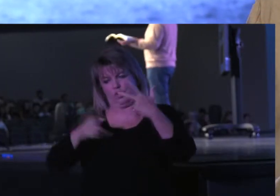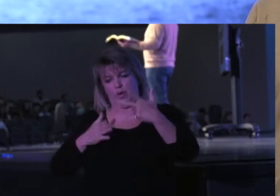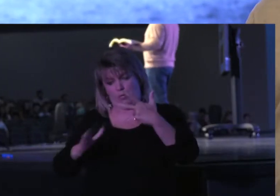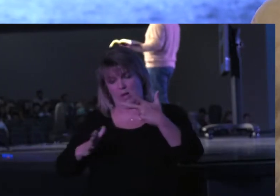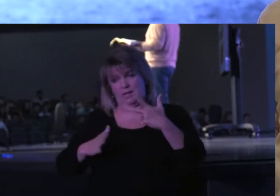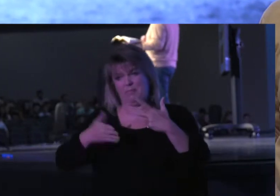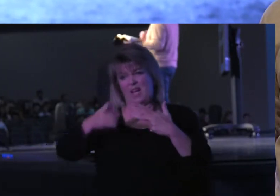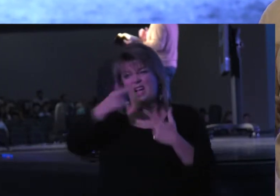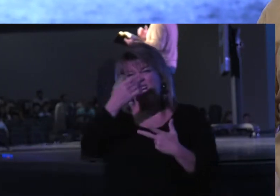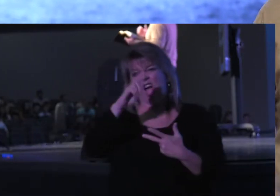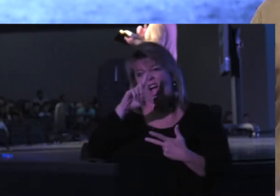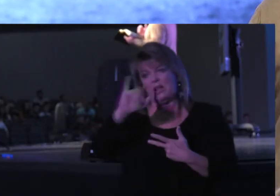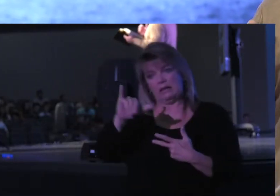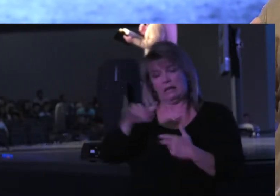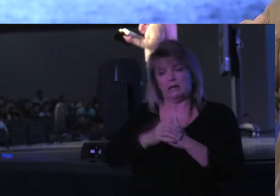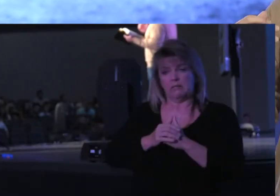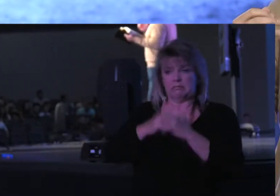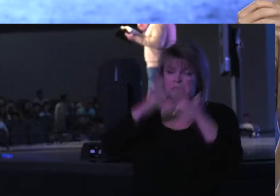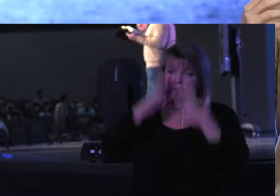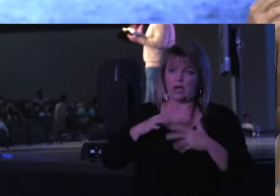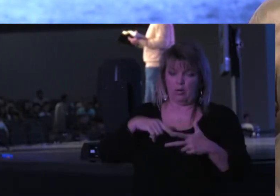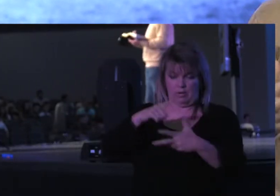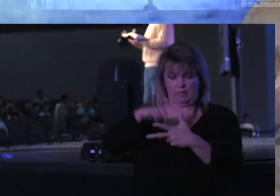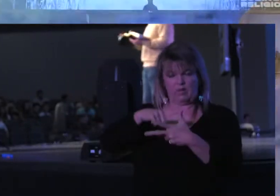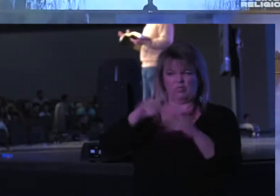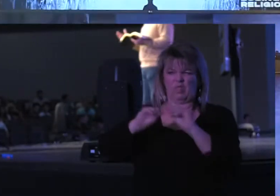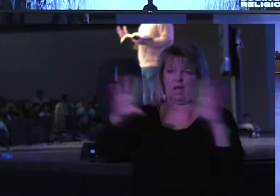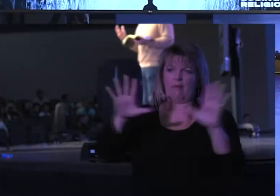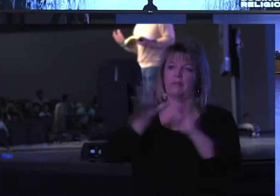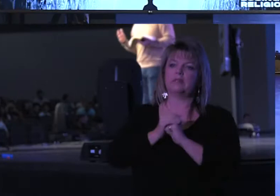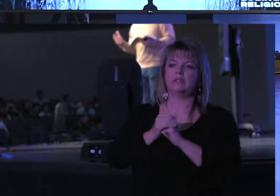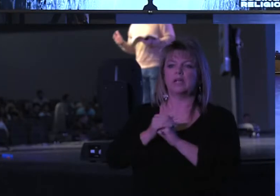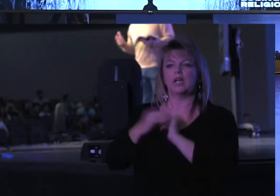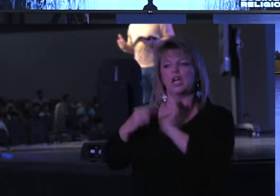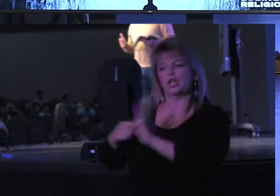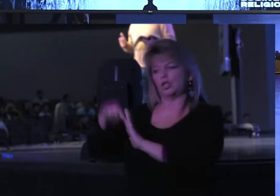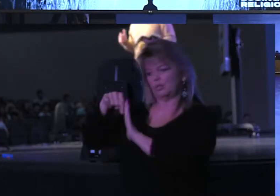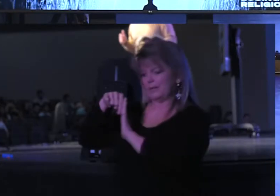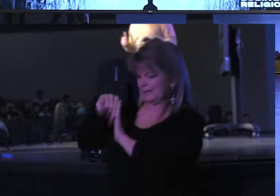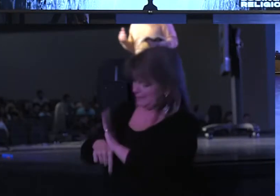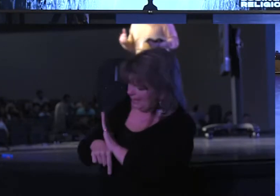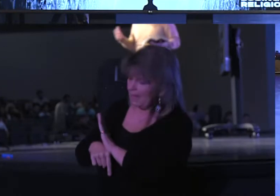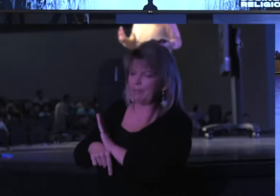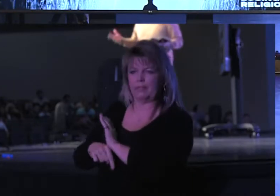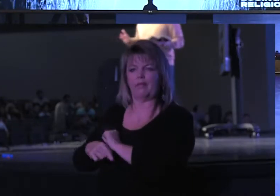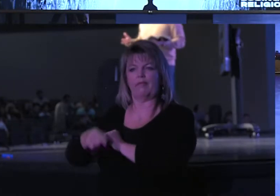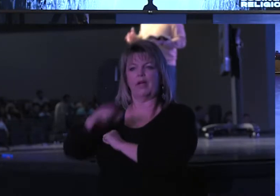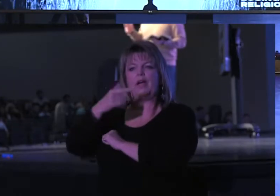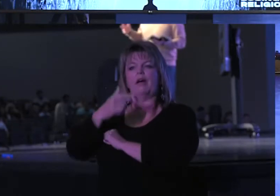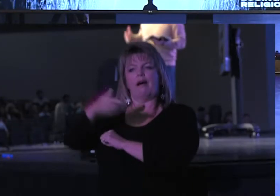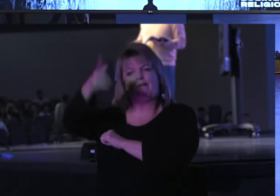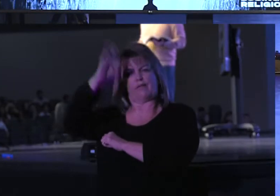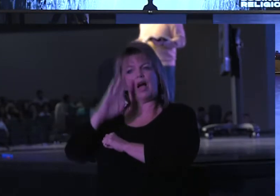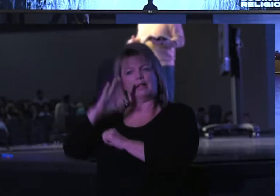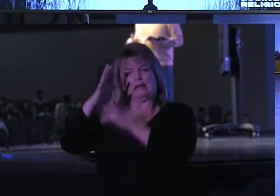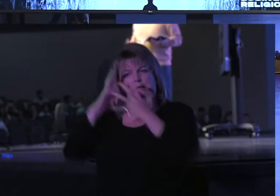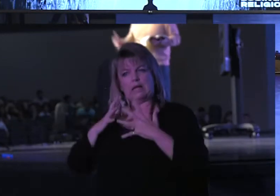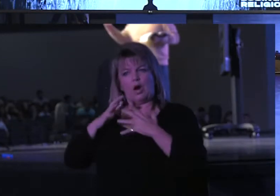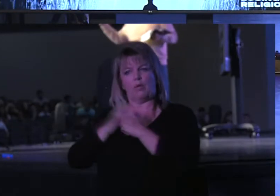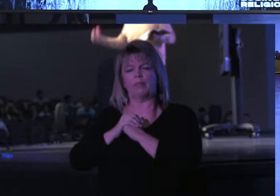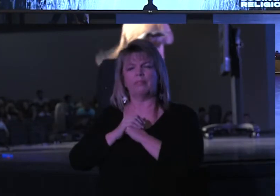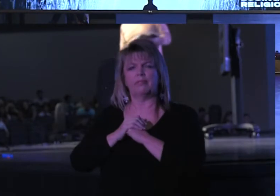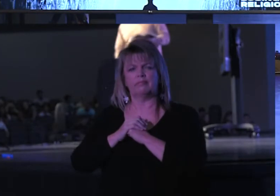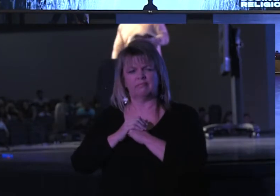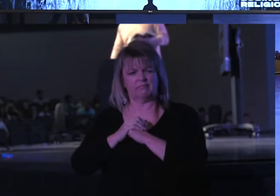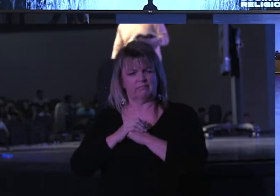The first one's pretty obvious. He shows us the depth of godly sorrow. This is not a situation where Jeremiah says,